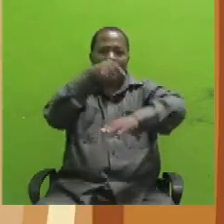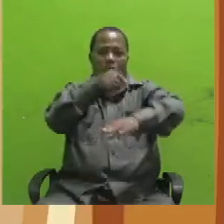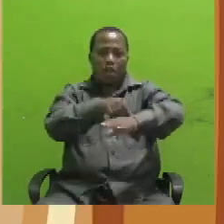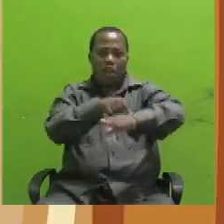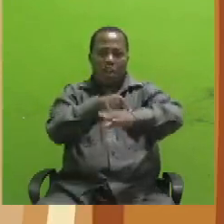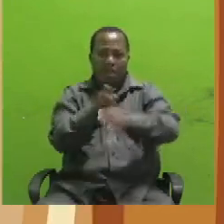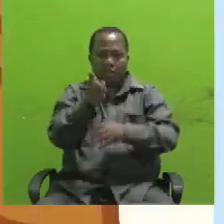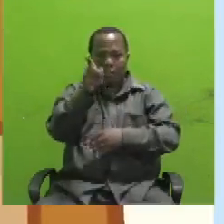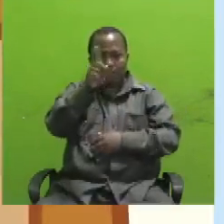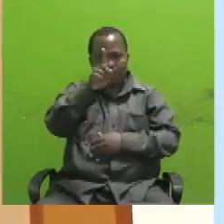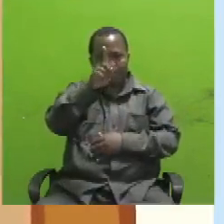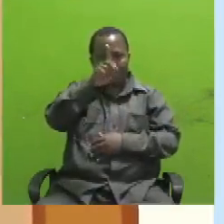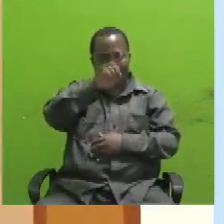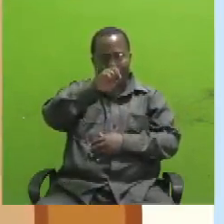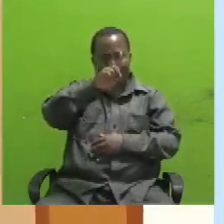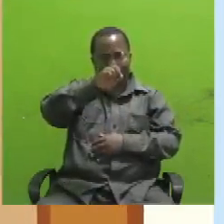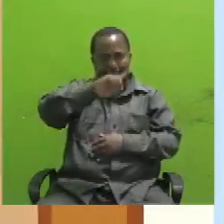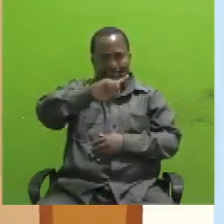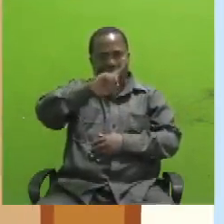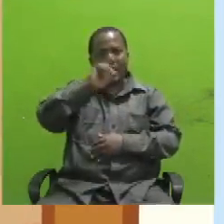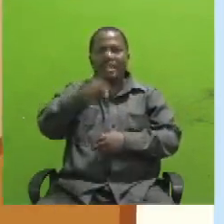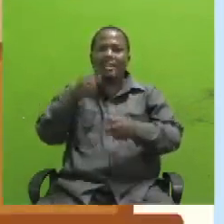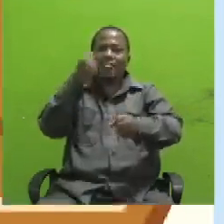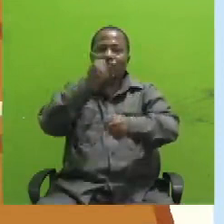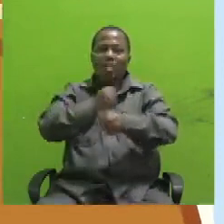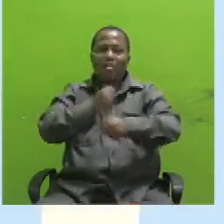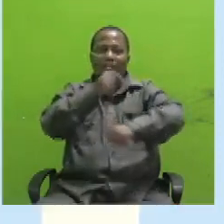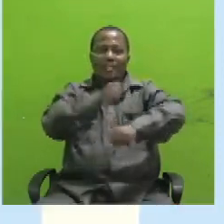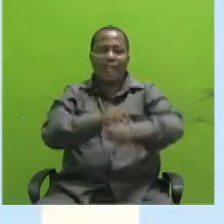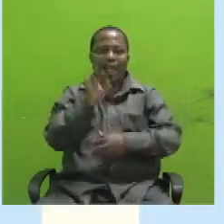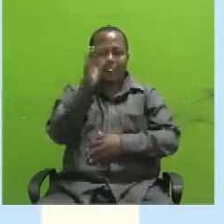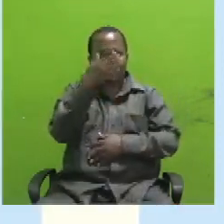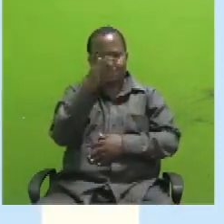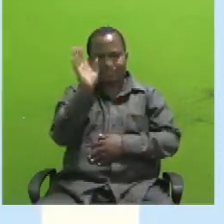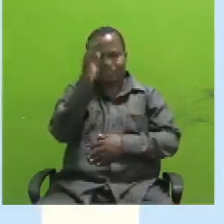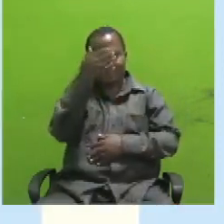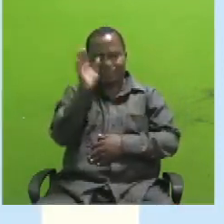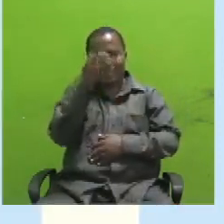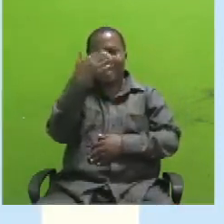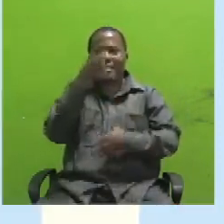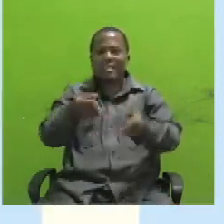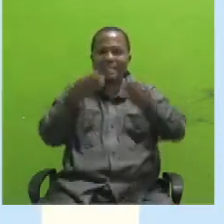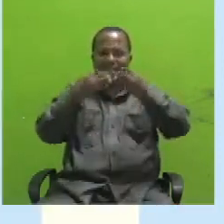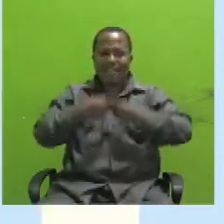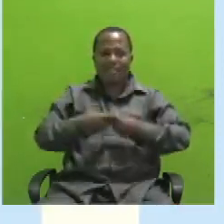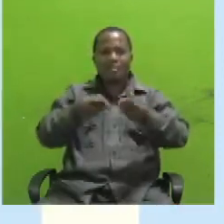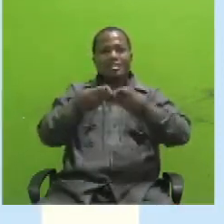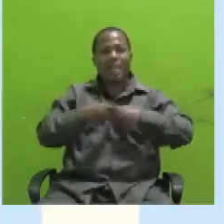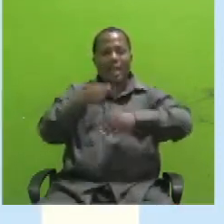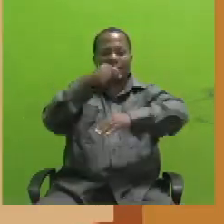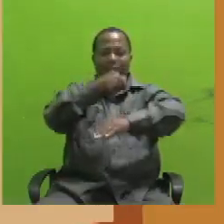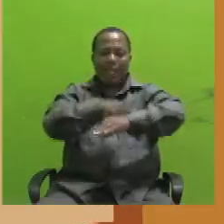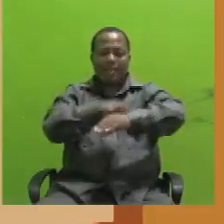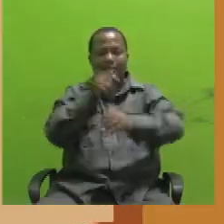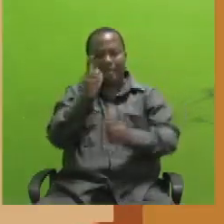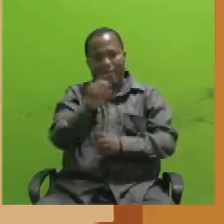two, the frog went down. Hickory dickory dock, tick tock, tick